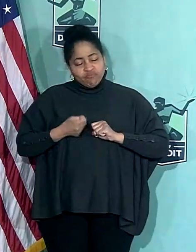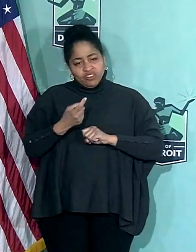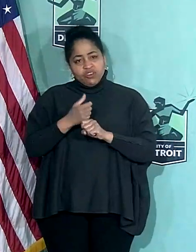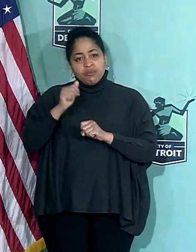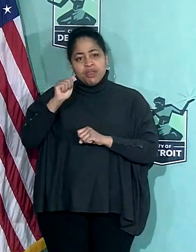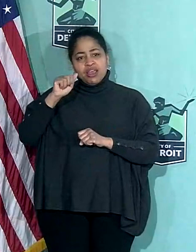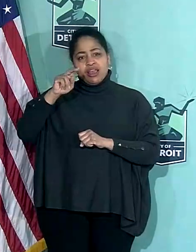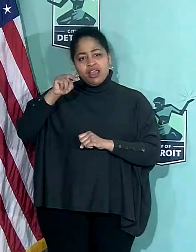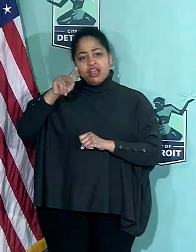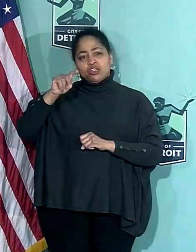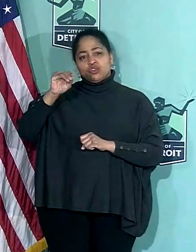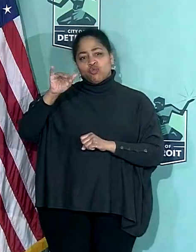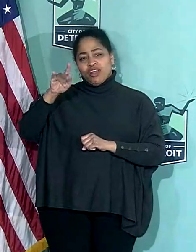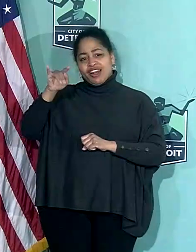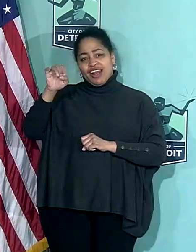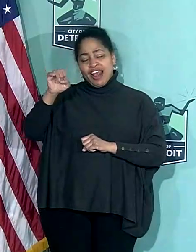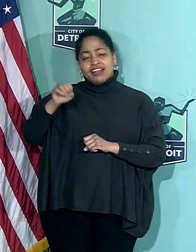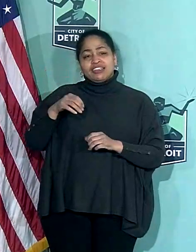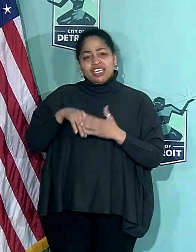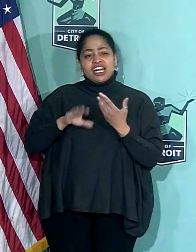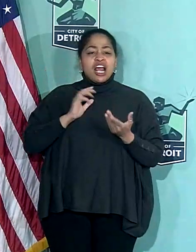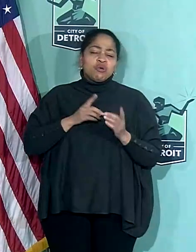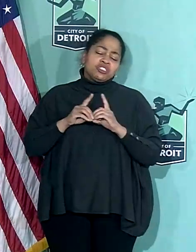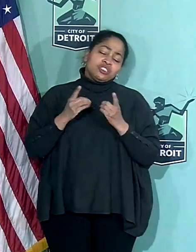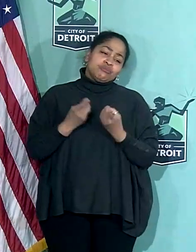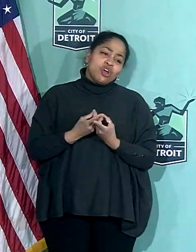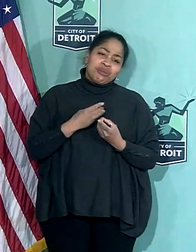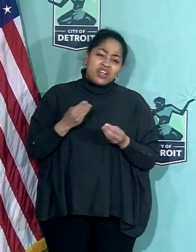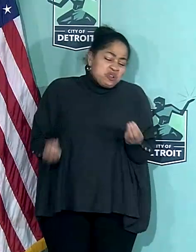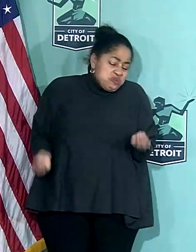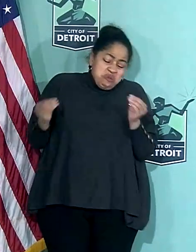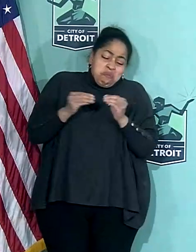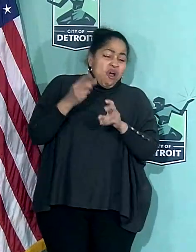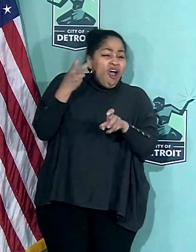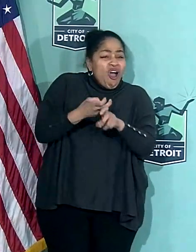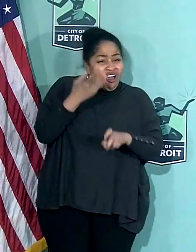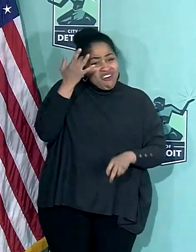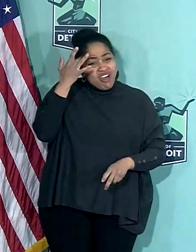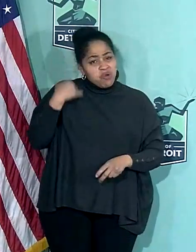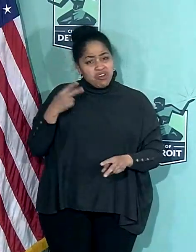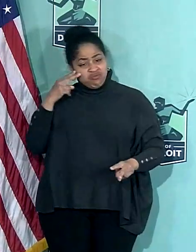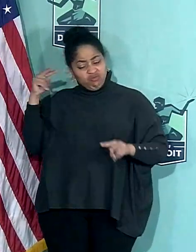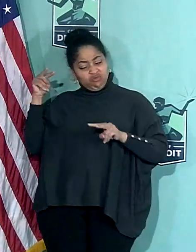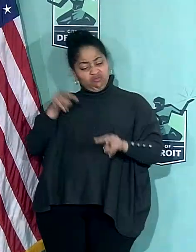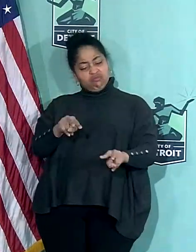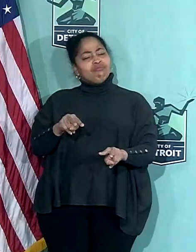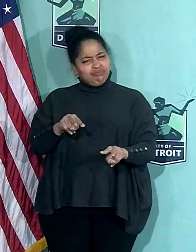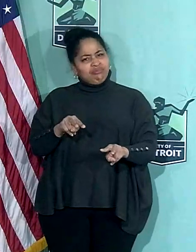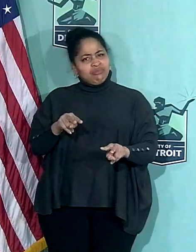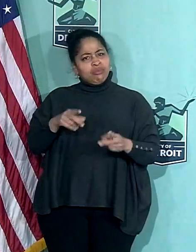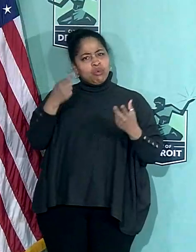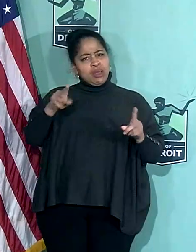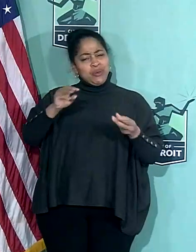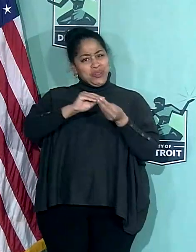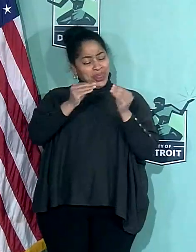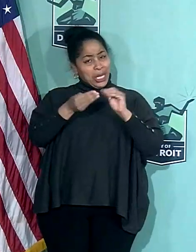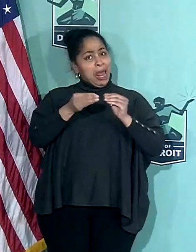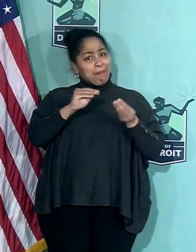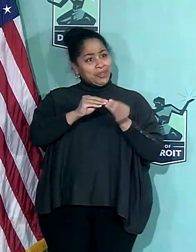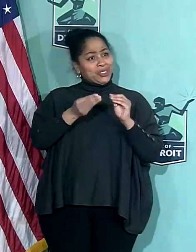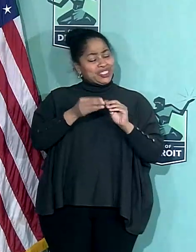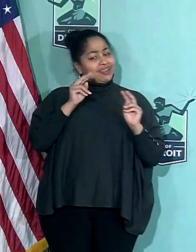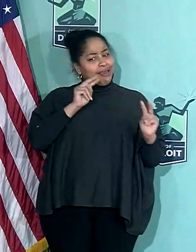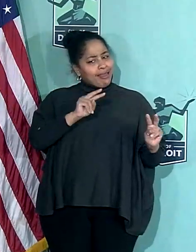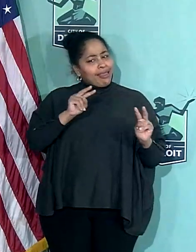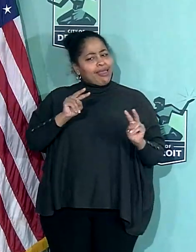department. And it's even harder because as you look at what's happening in these numbers, we